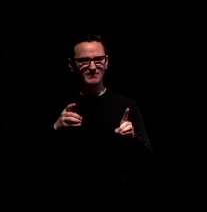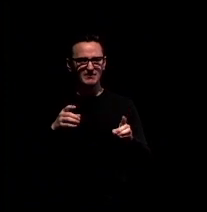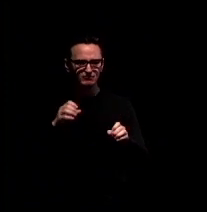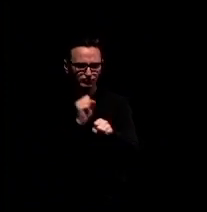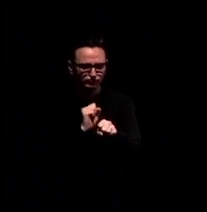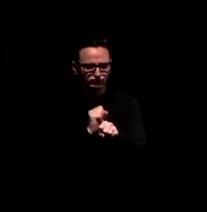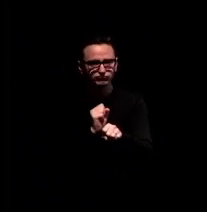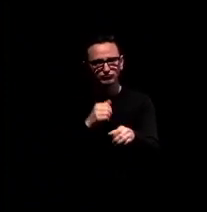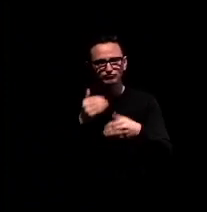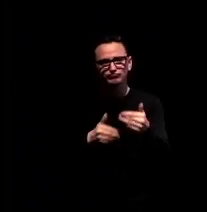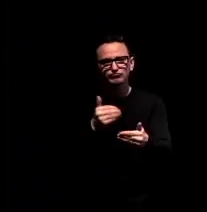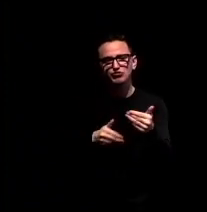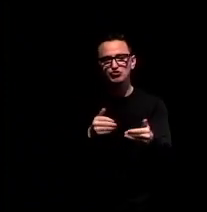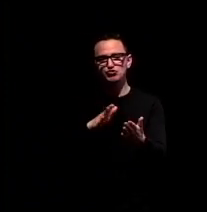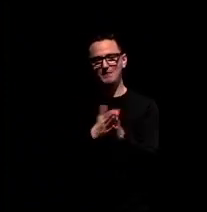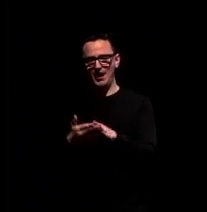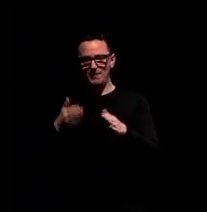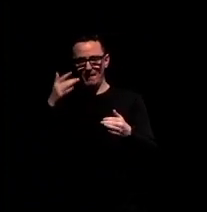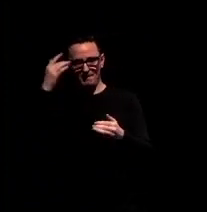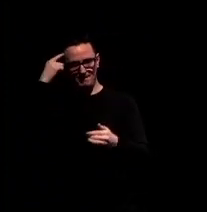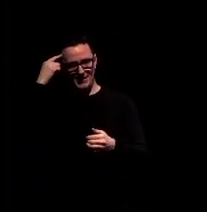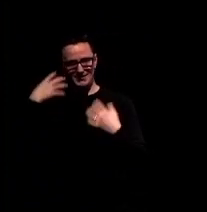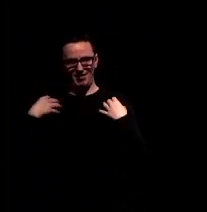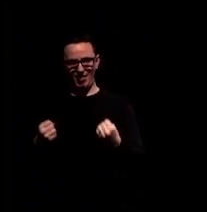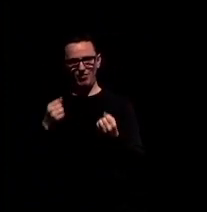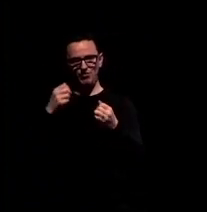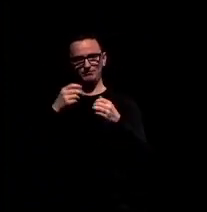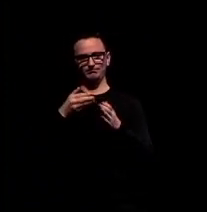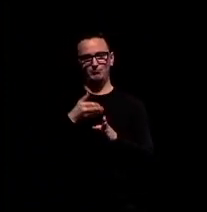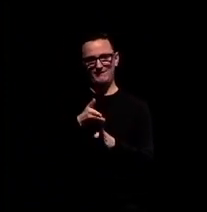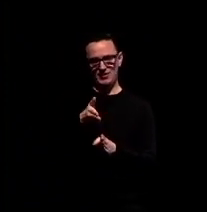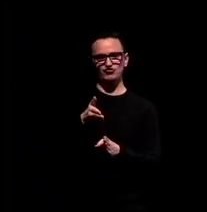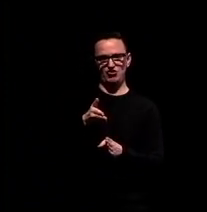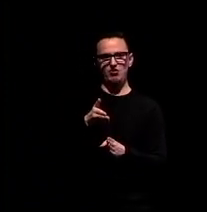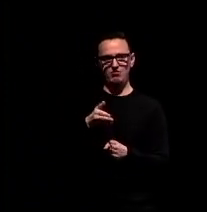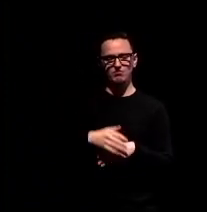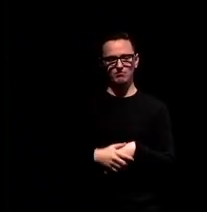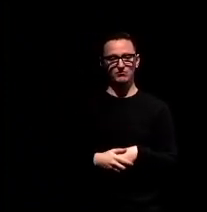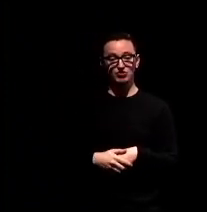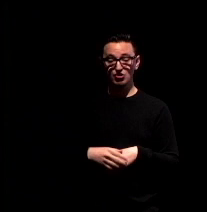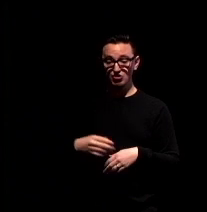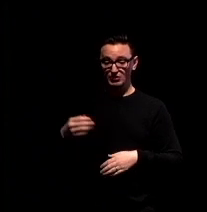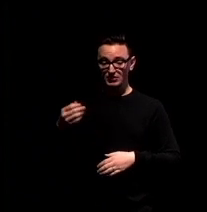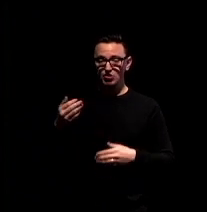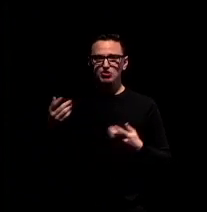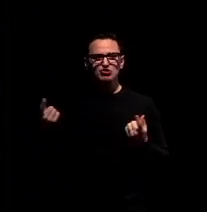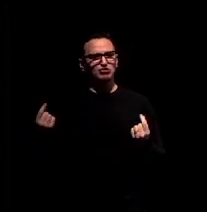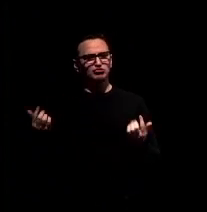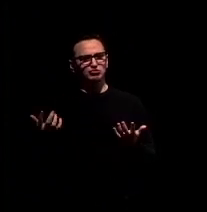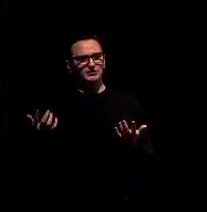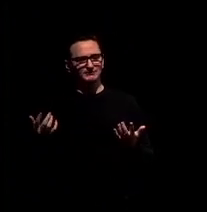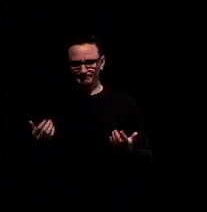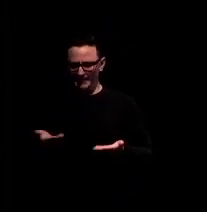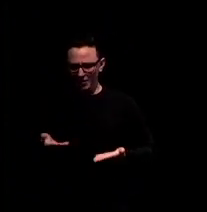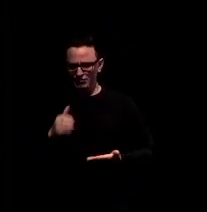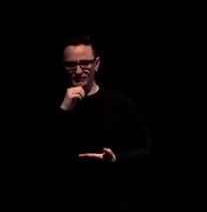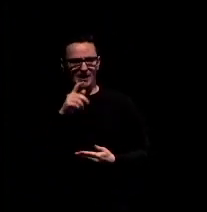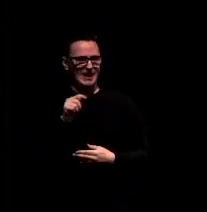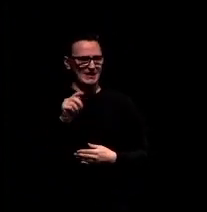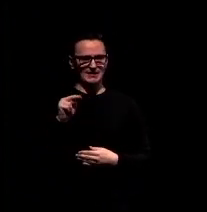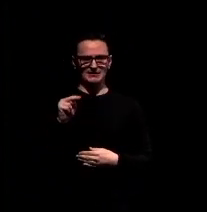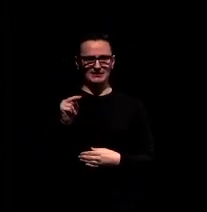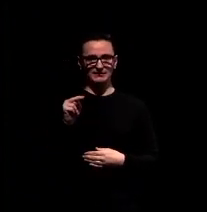professional. So what can we do? So we're not in Tennessee, and we've actually made some good progress in